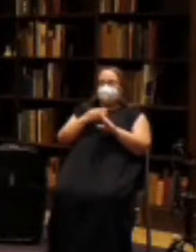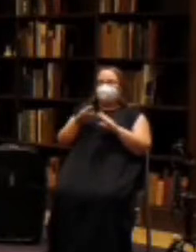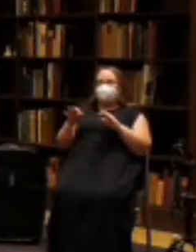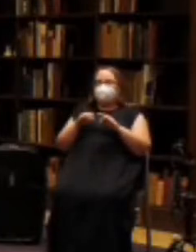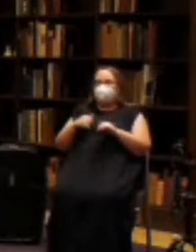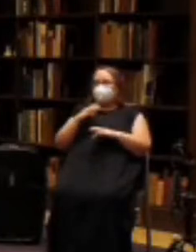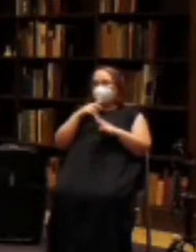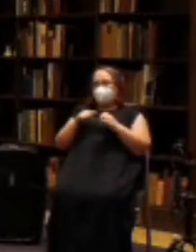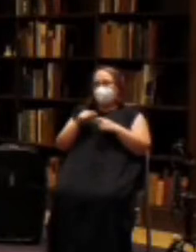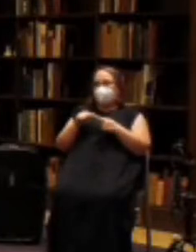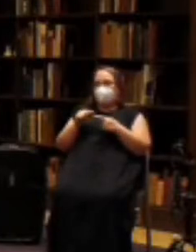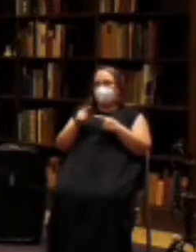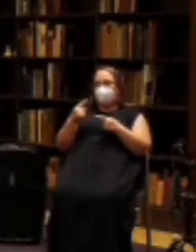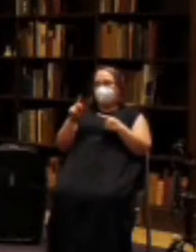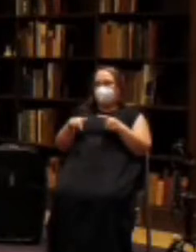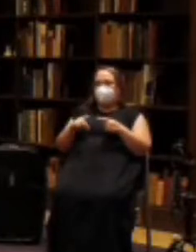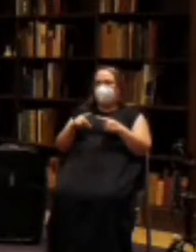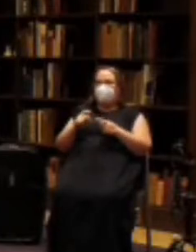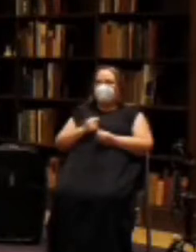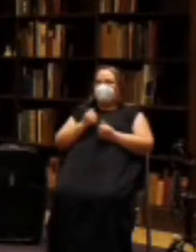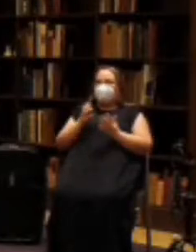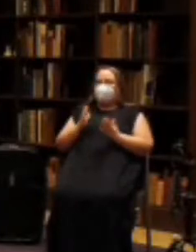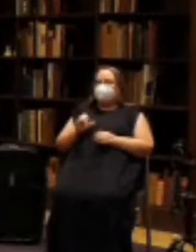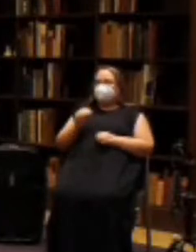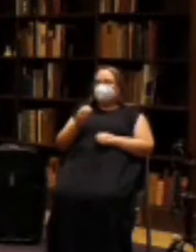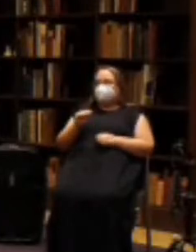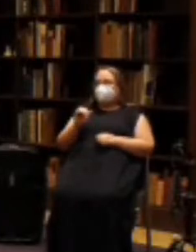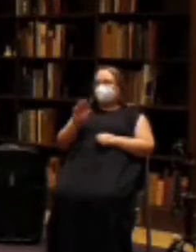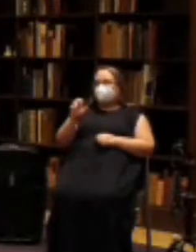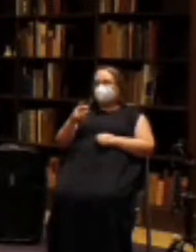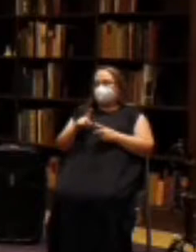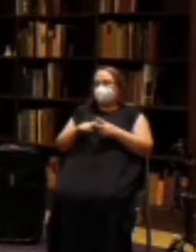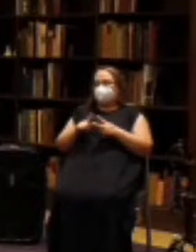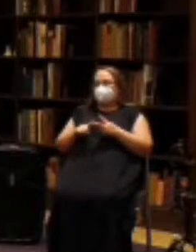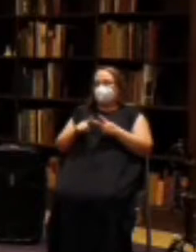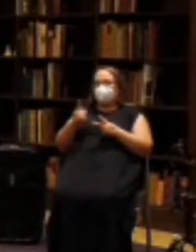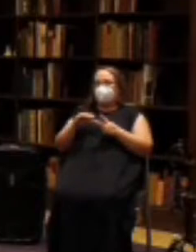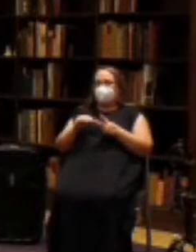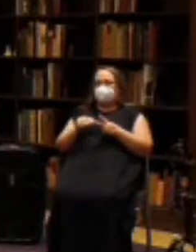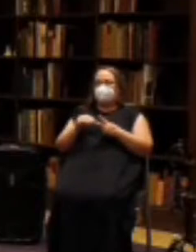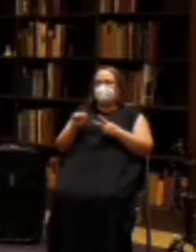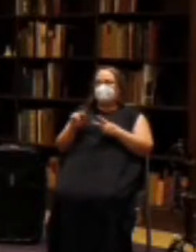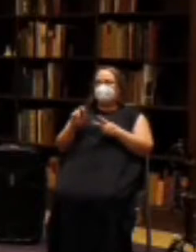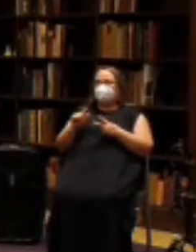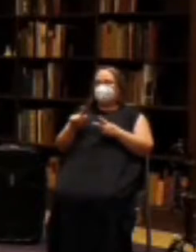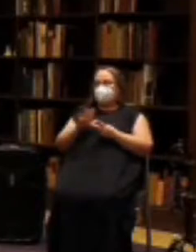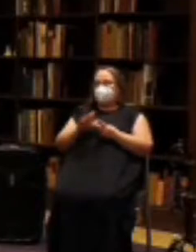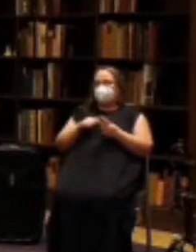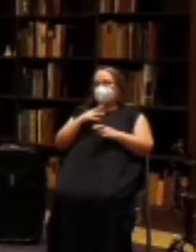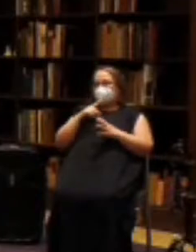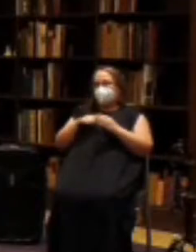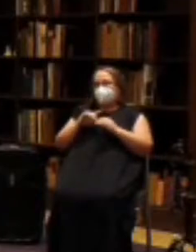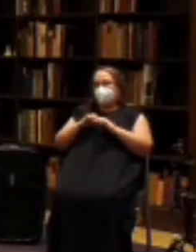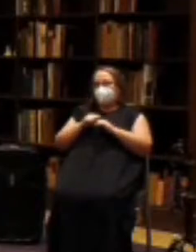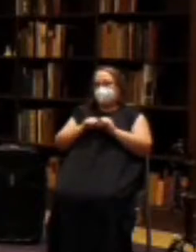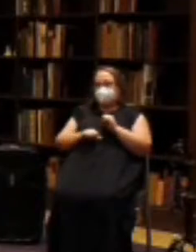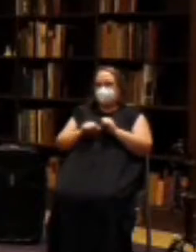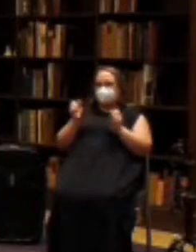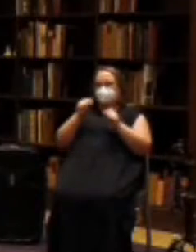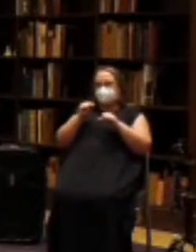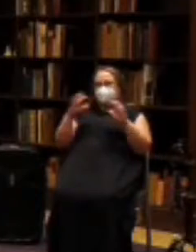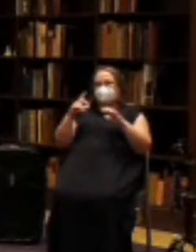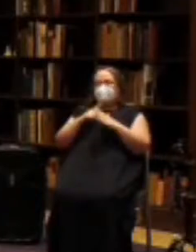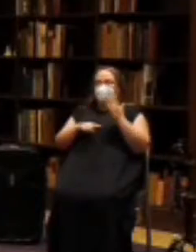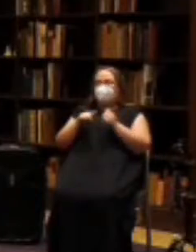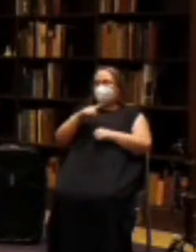talk about one person, poet Sam Cornish, and then one organization, the Soul School. And I'm going to examine how each of these envisioned what